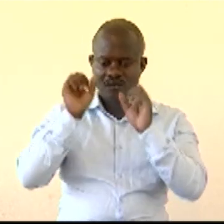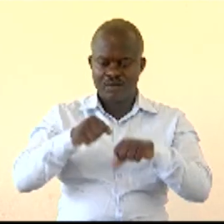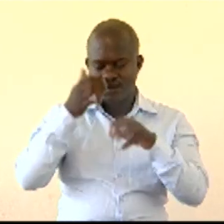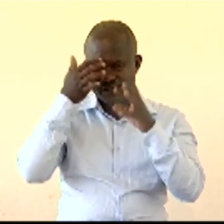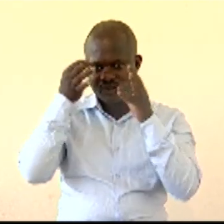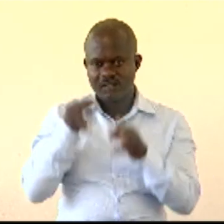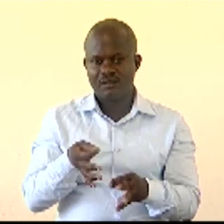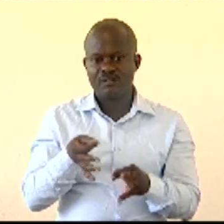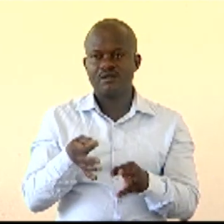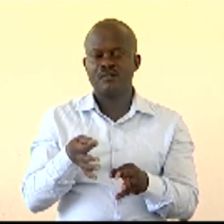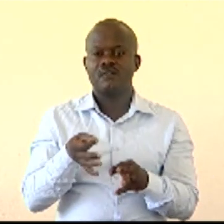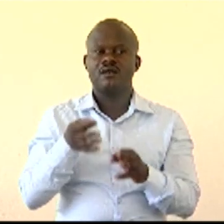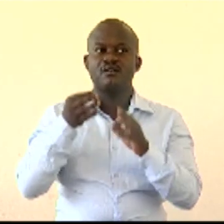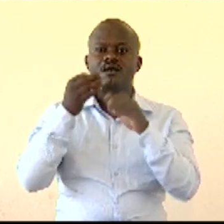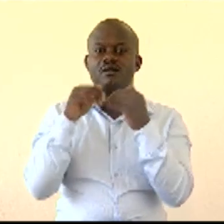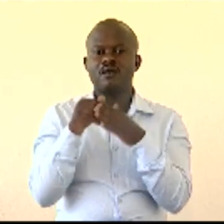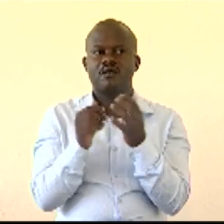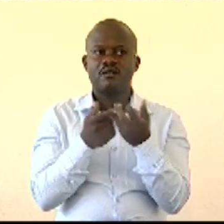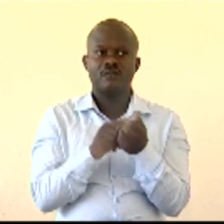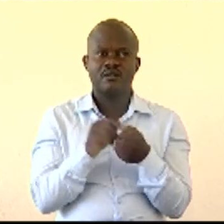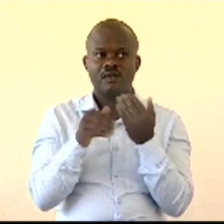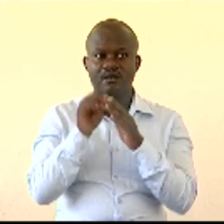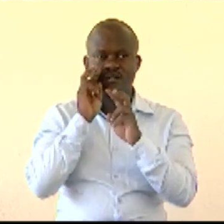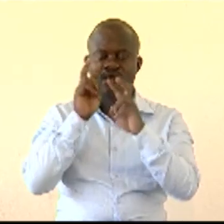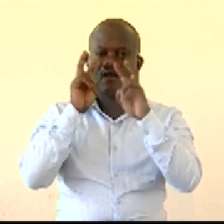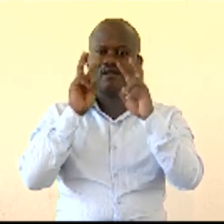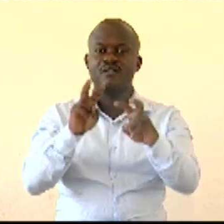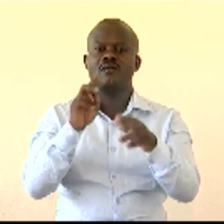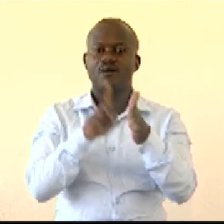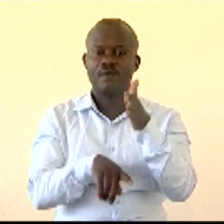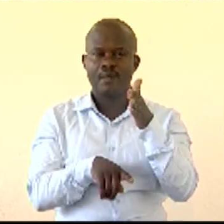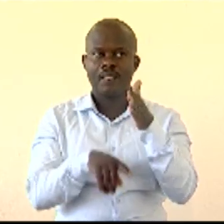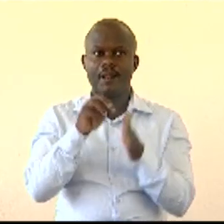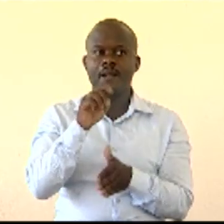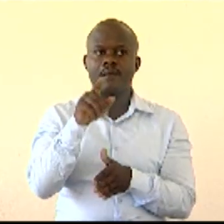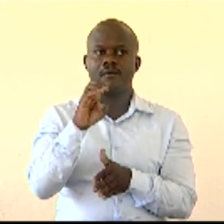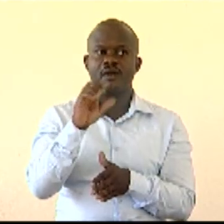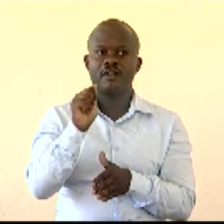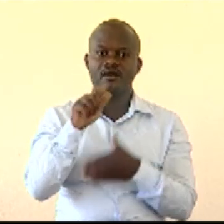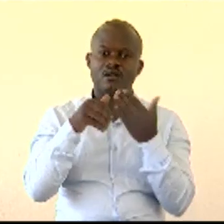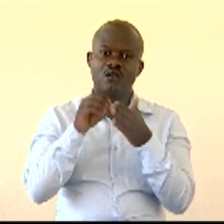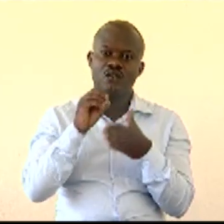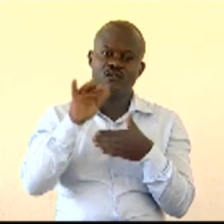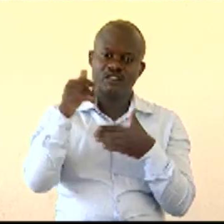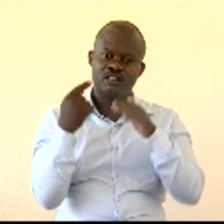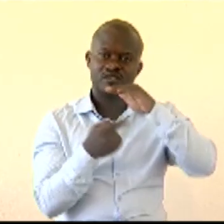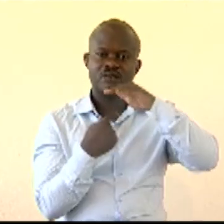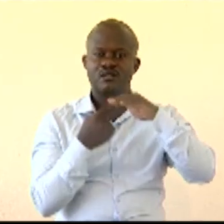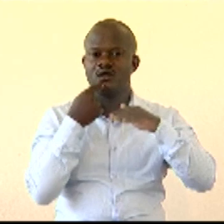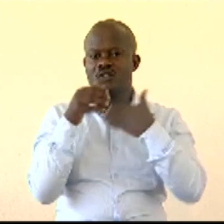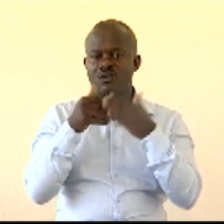determine the multiplicator you have to use to find the molecular formula of this compound. So